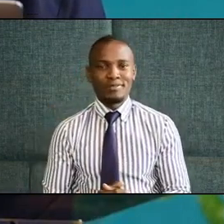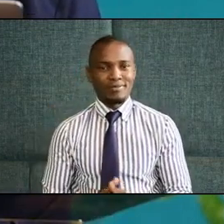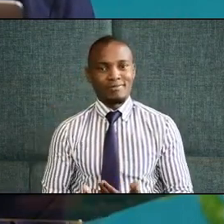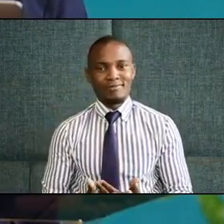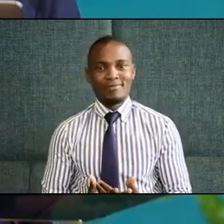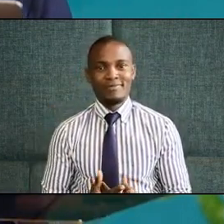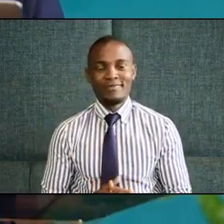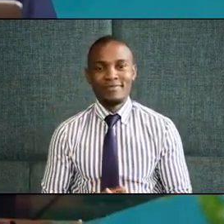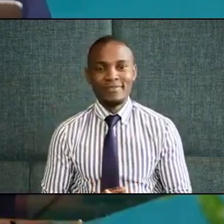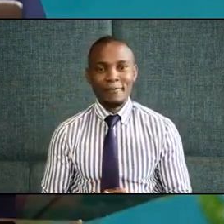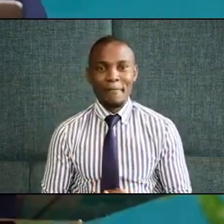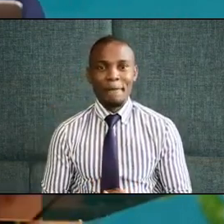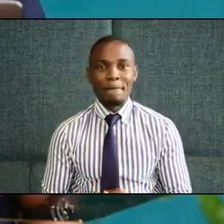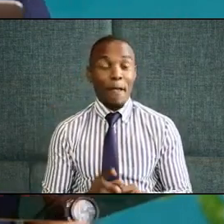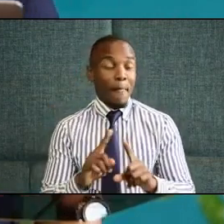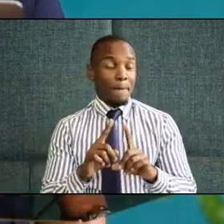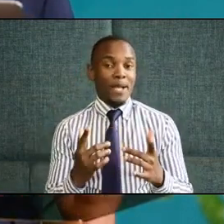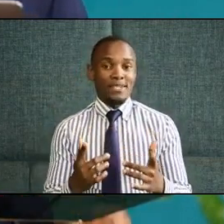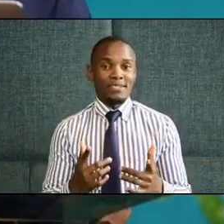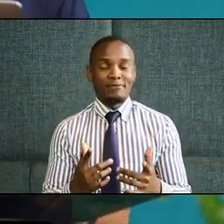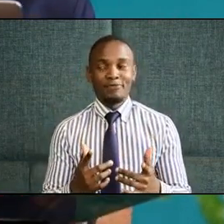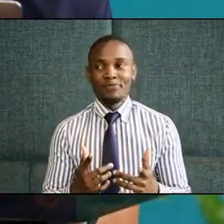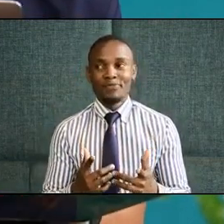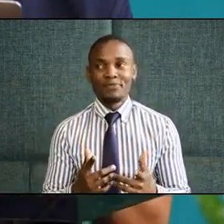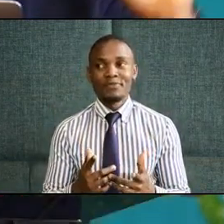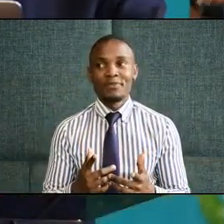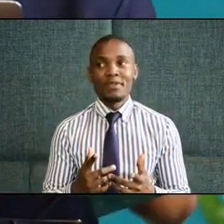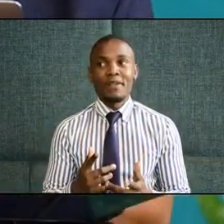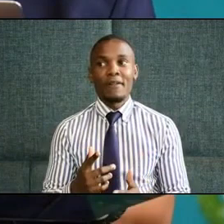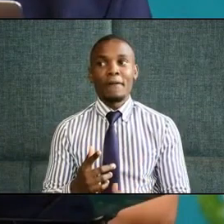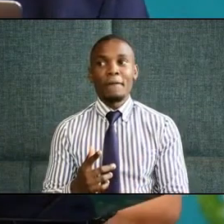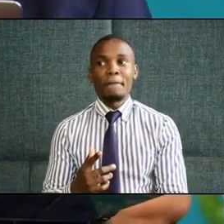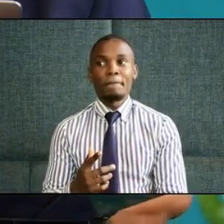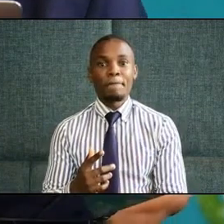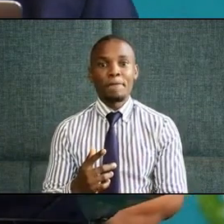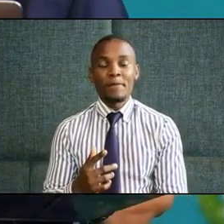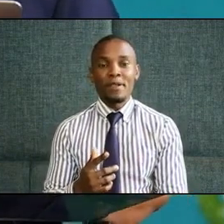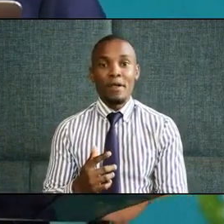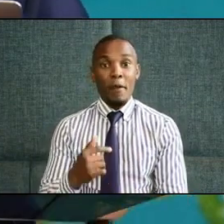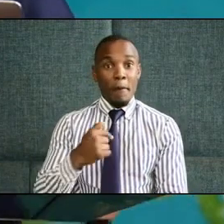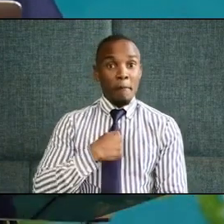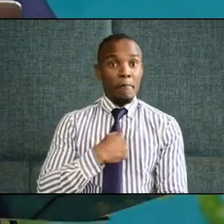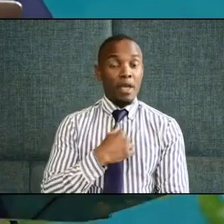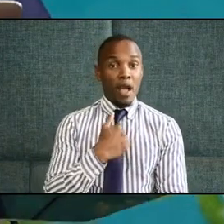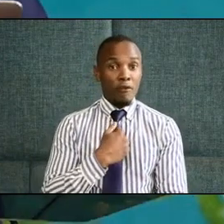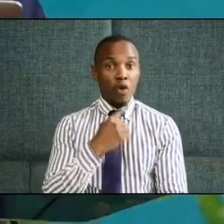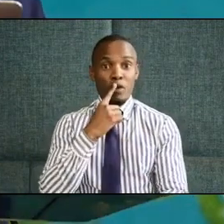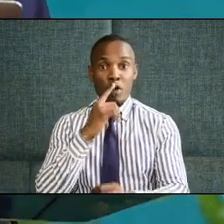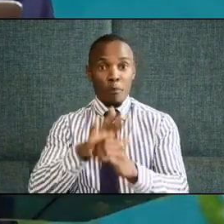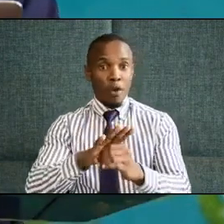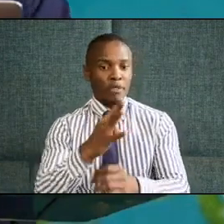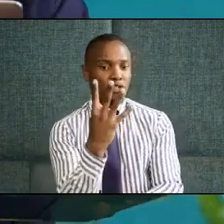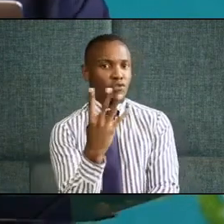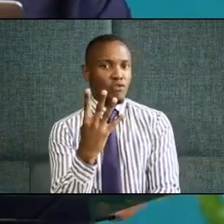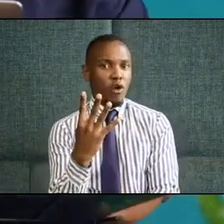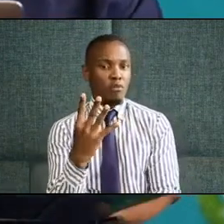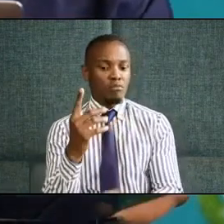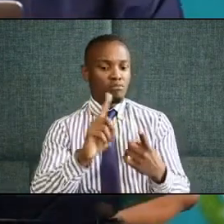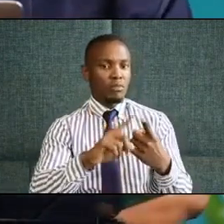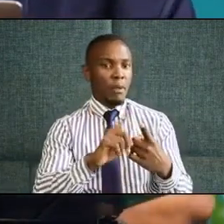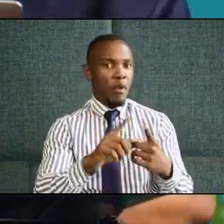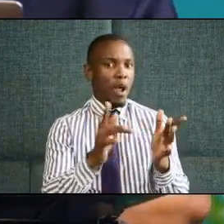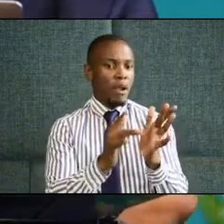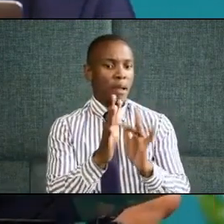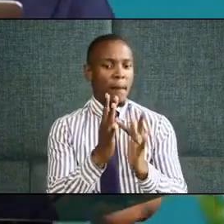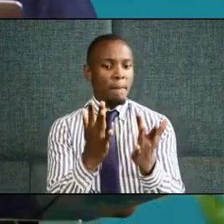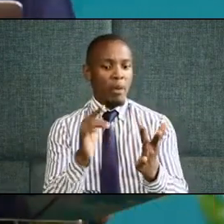know. Anyway, I make to you 4 promises. Promise number 1 is the Bible is going to be the